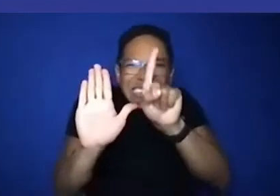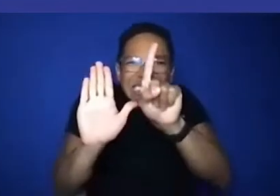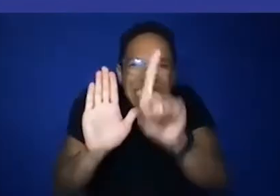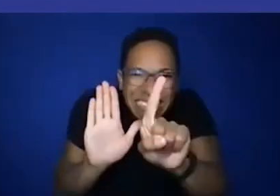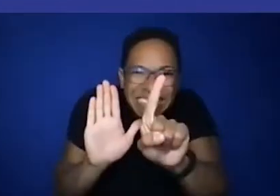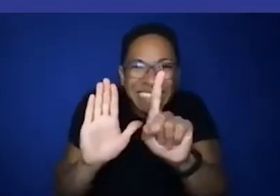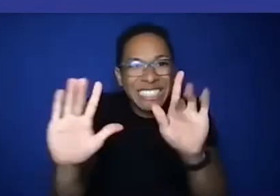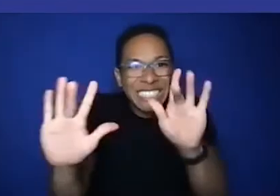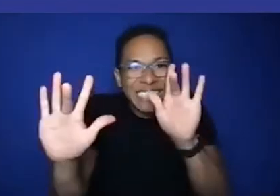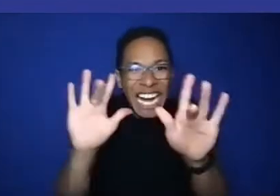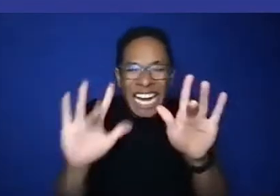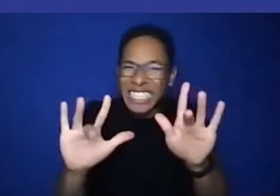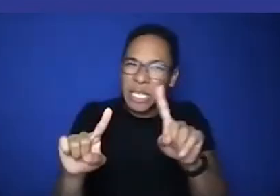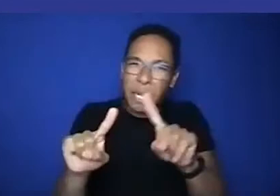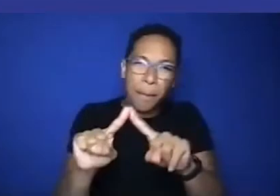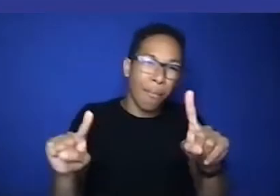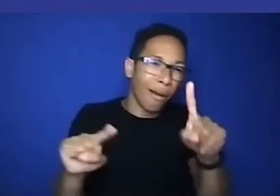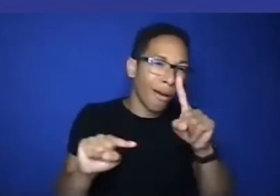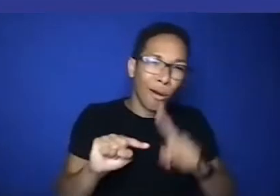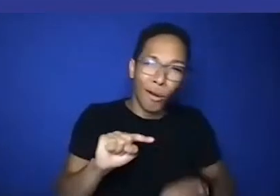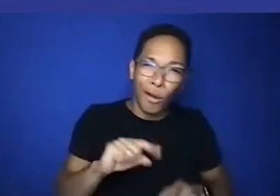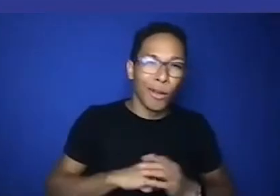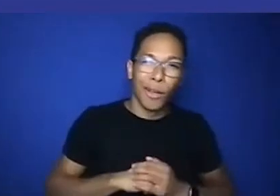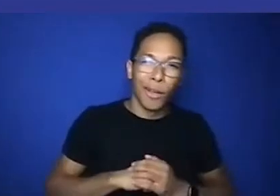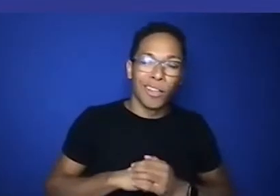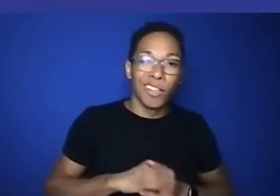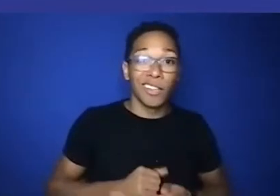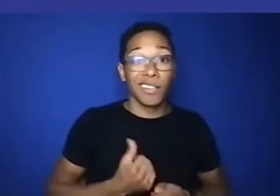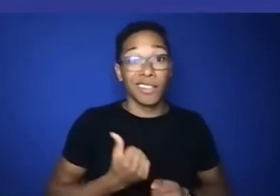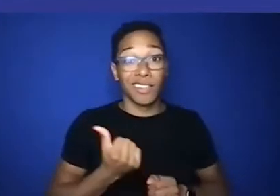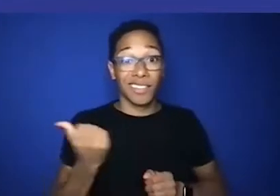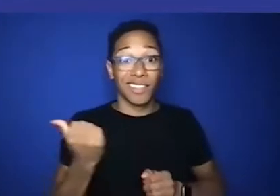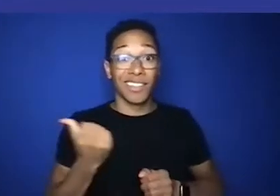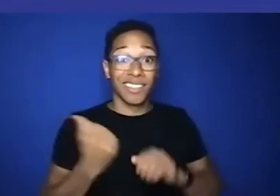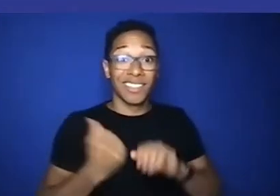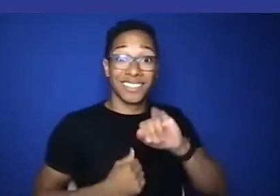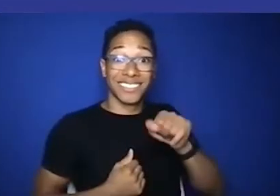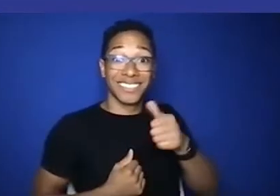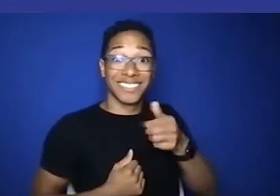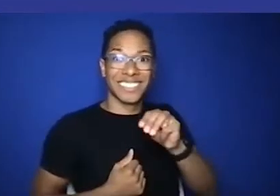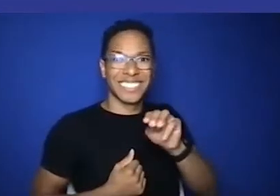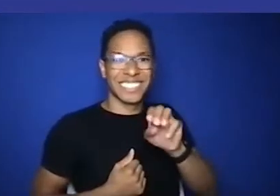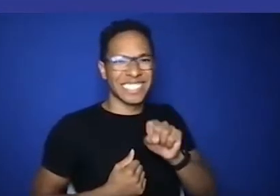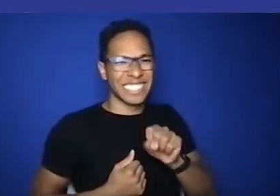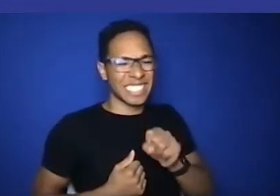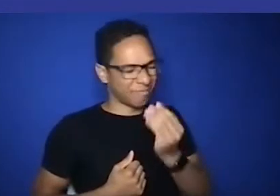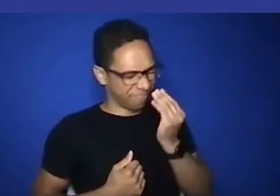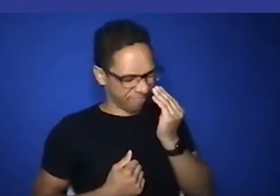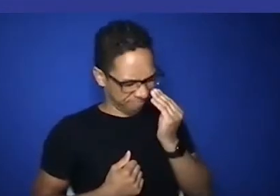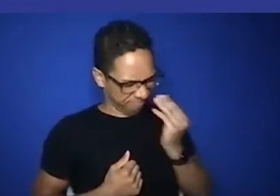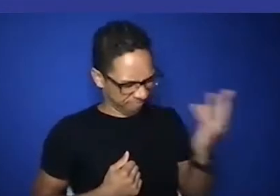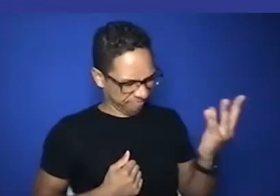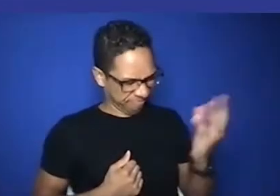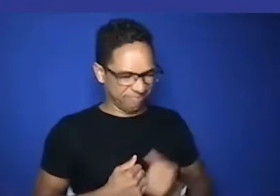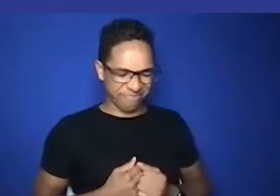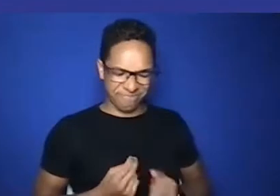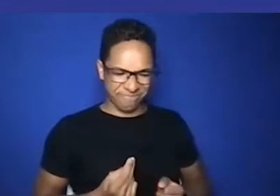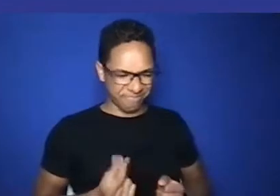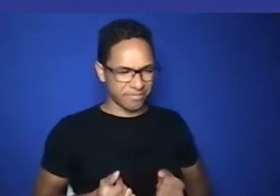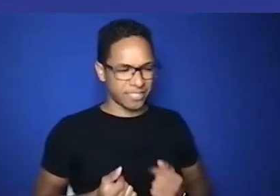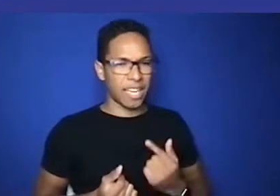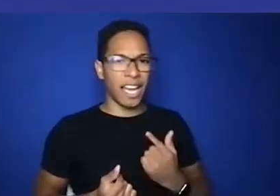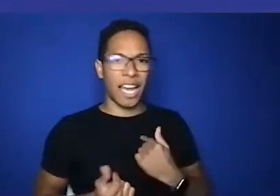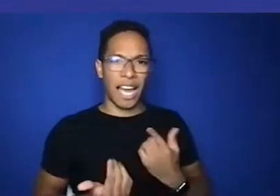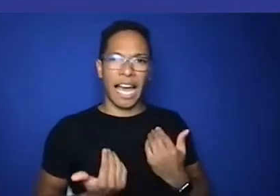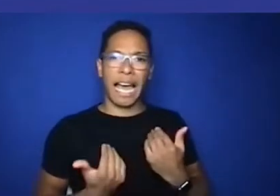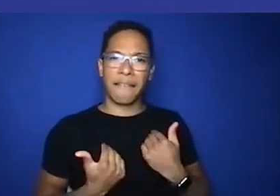touch. And then James just said under his breath, I have a photo of someone wearing that.